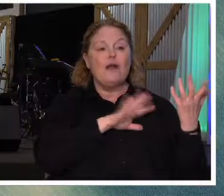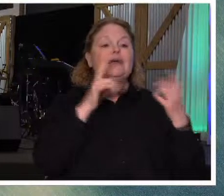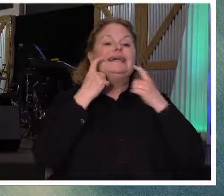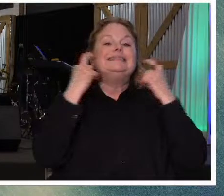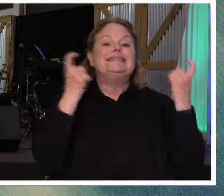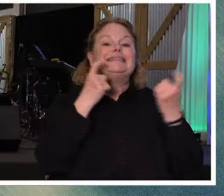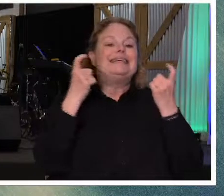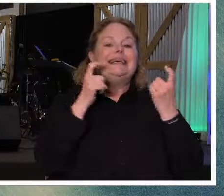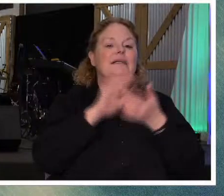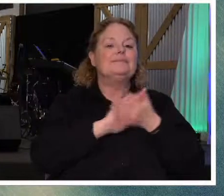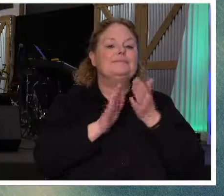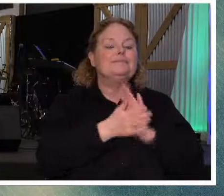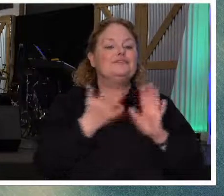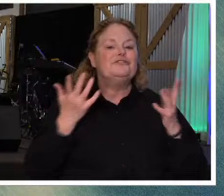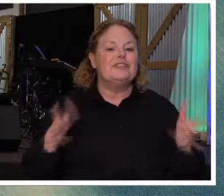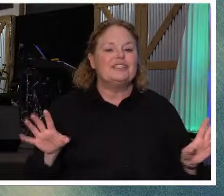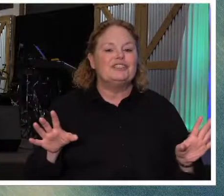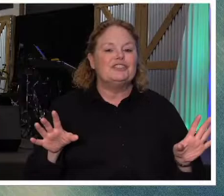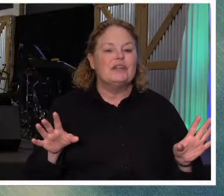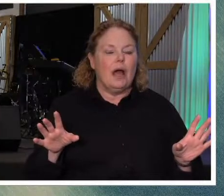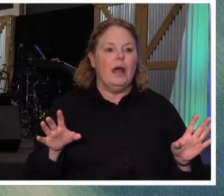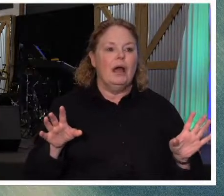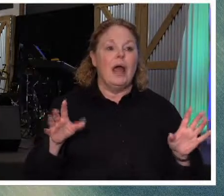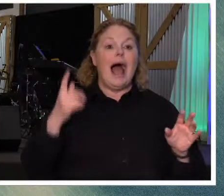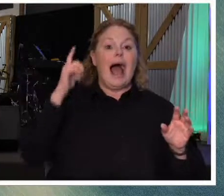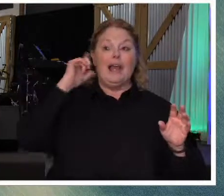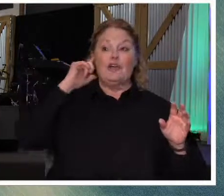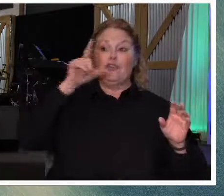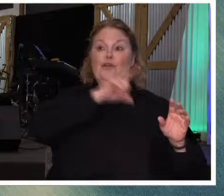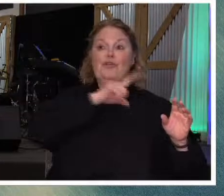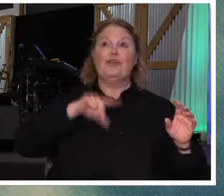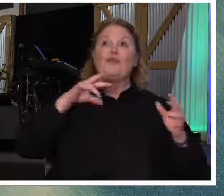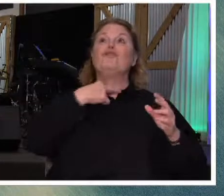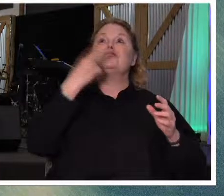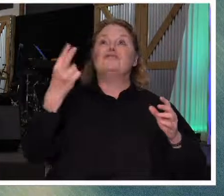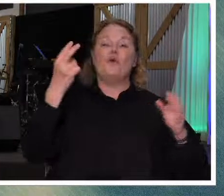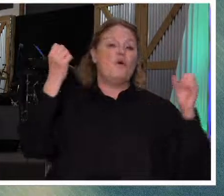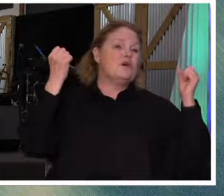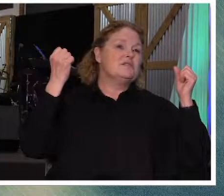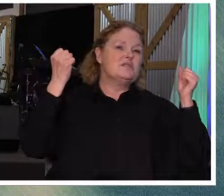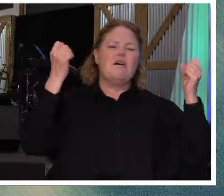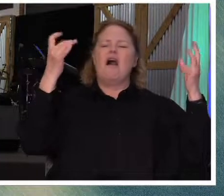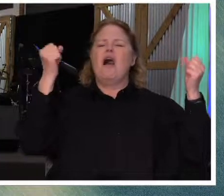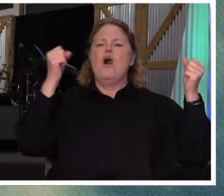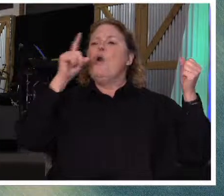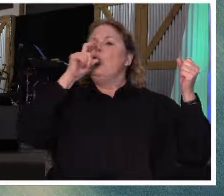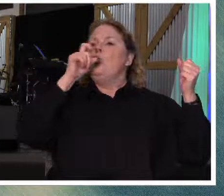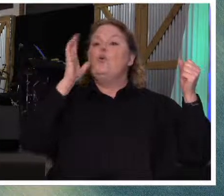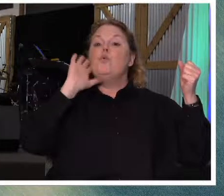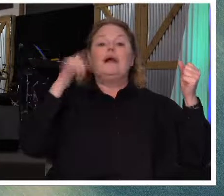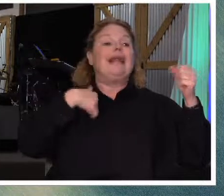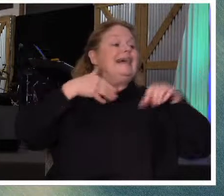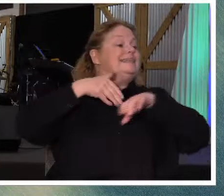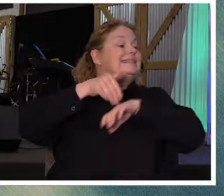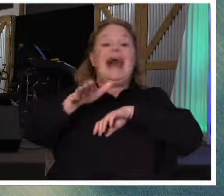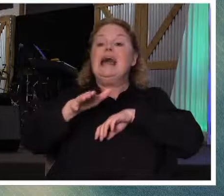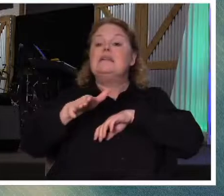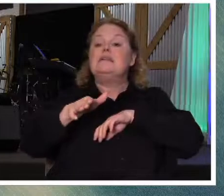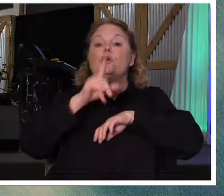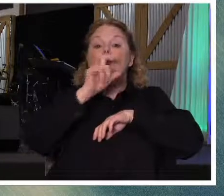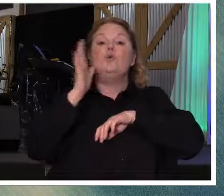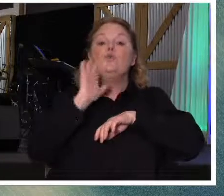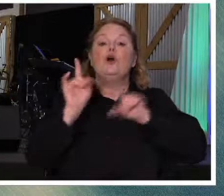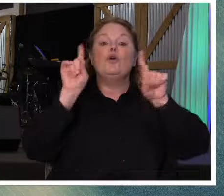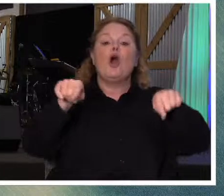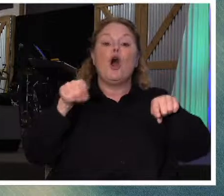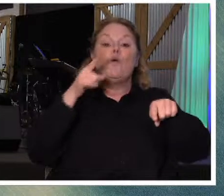sin atoned for.' Then I heard the voice of the Lord saying, 'Whom shall I send and who will